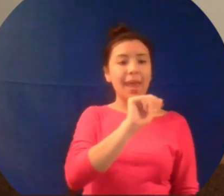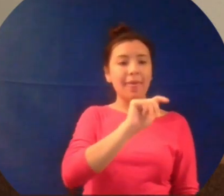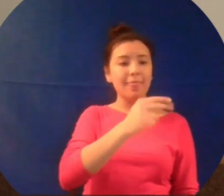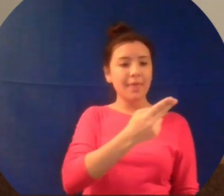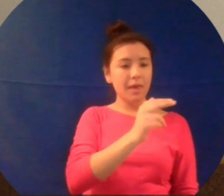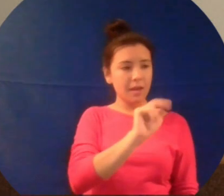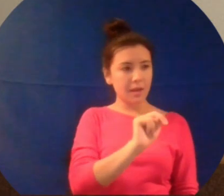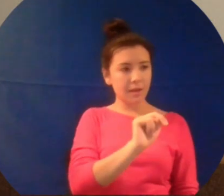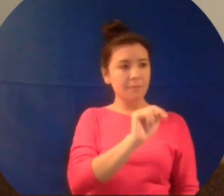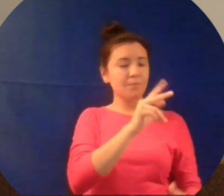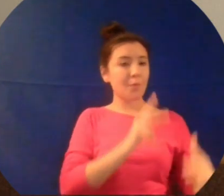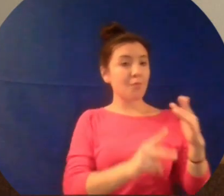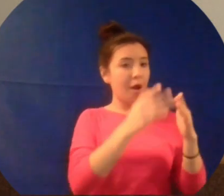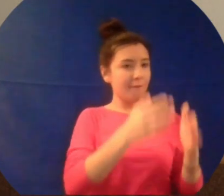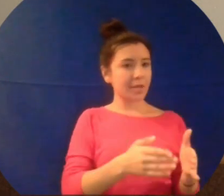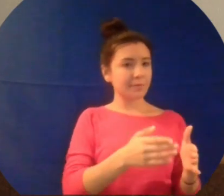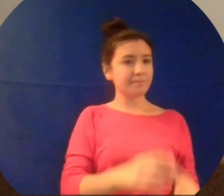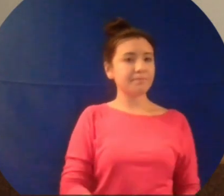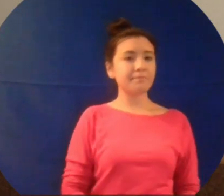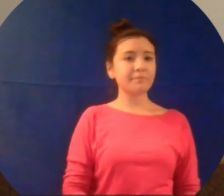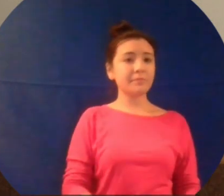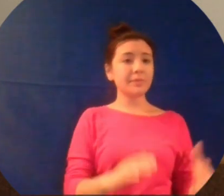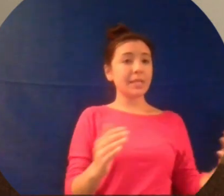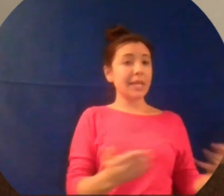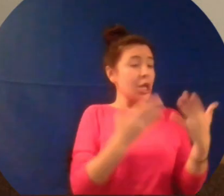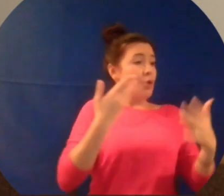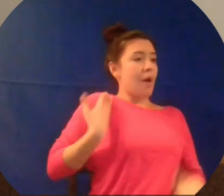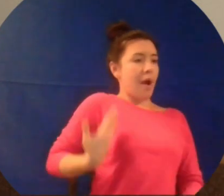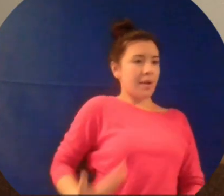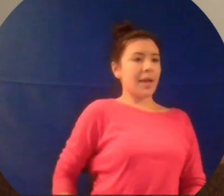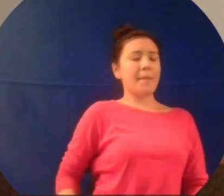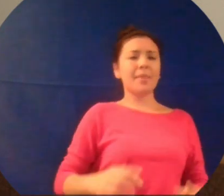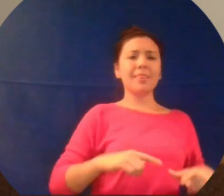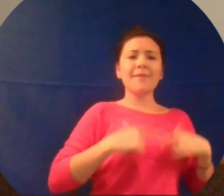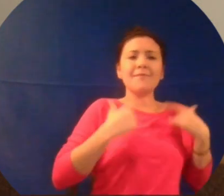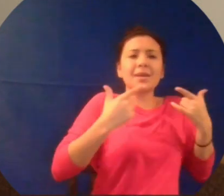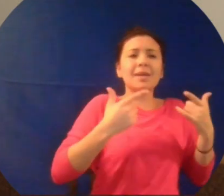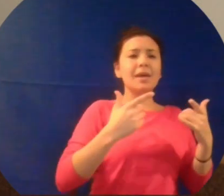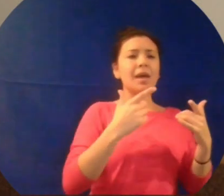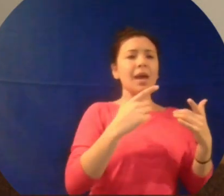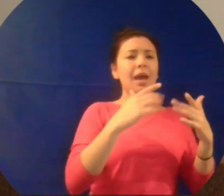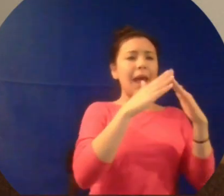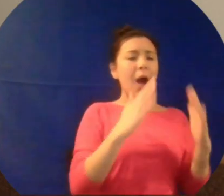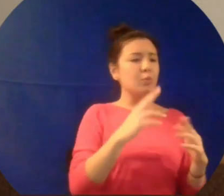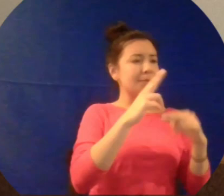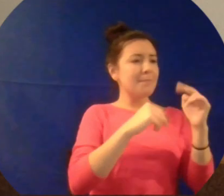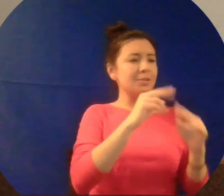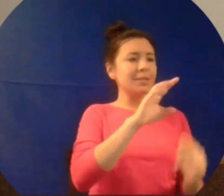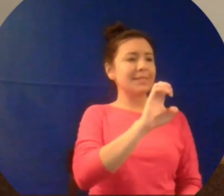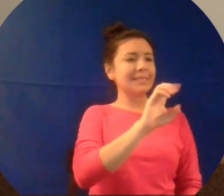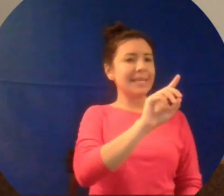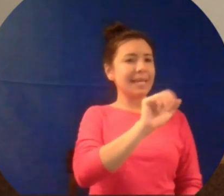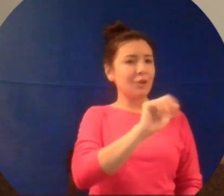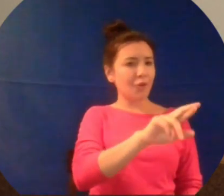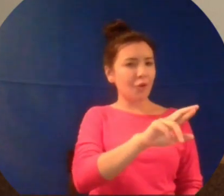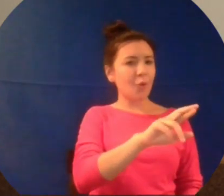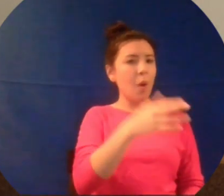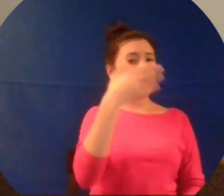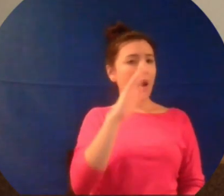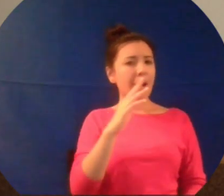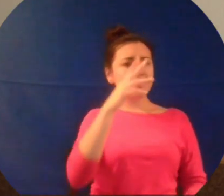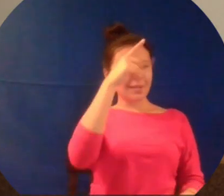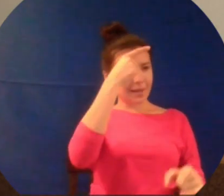prophet, "Here I am living in a house of cedar, while the ark of God dwells in a